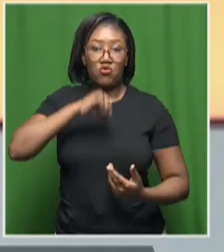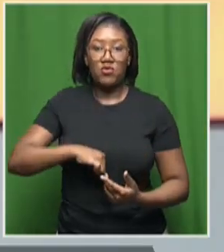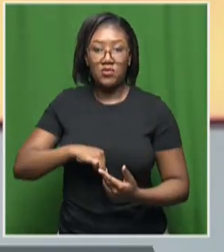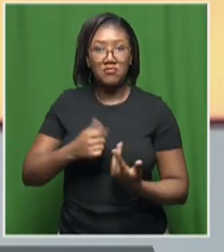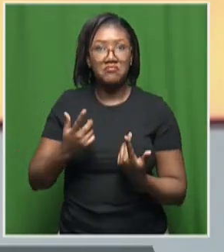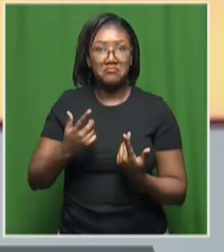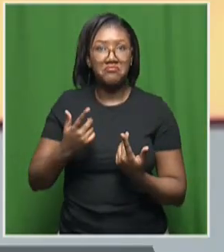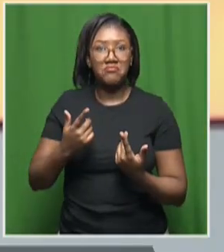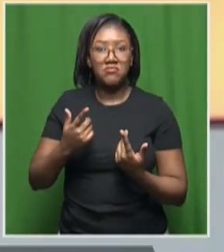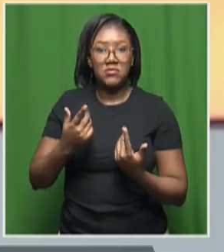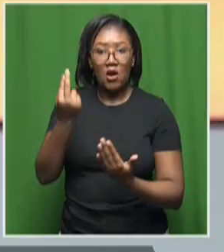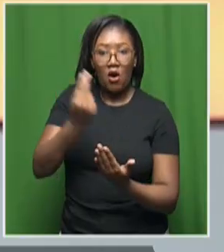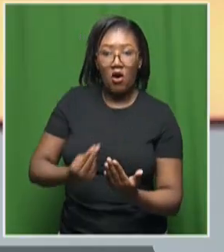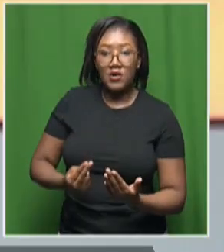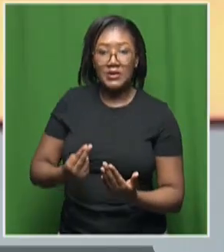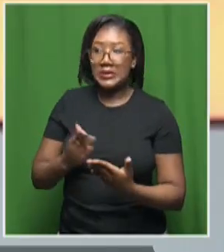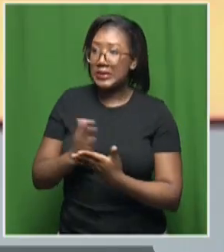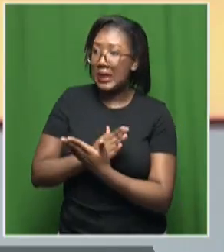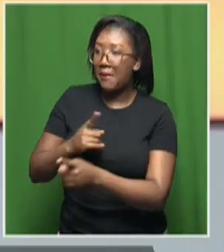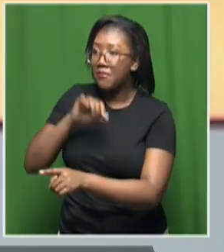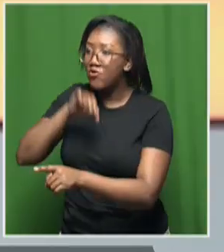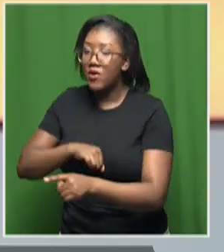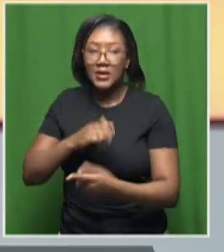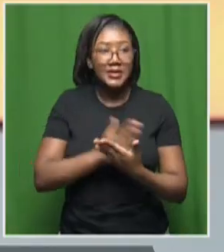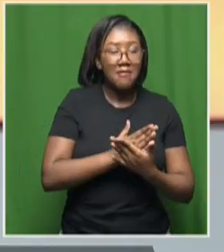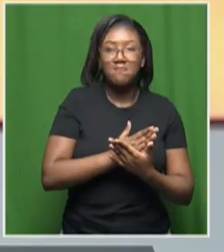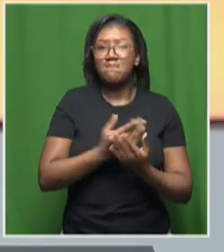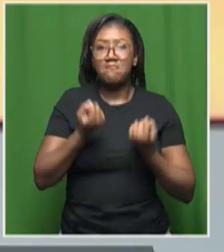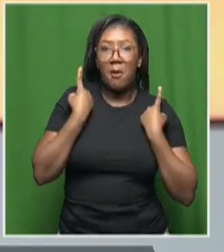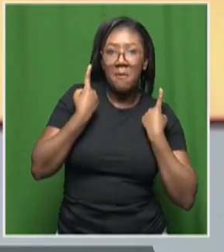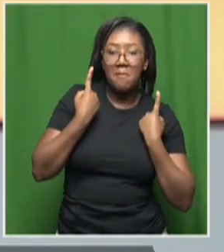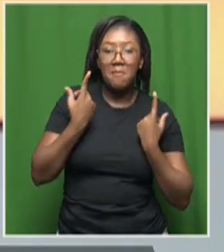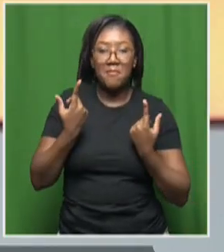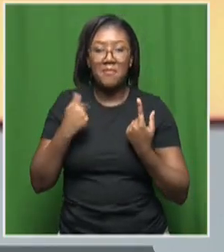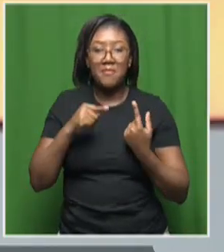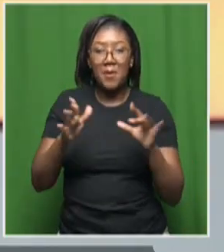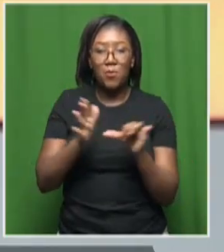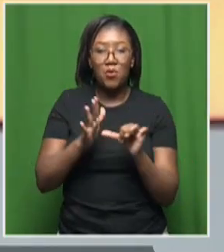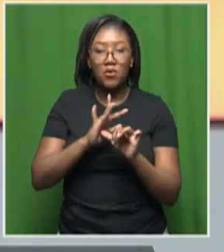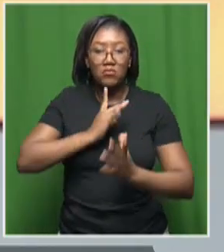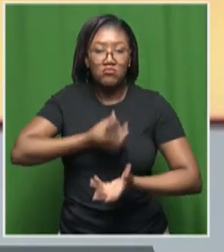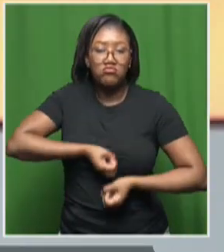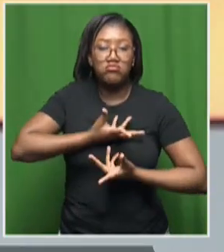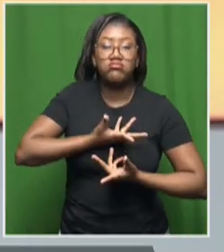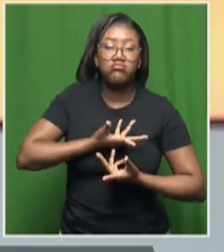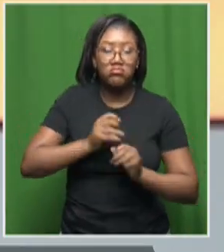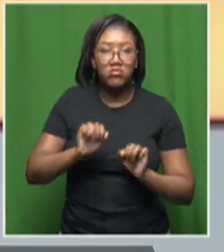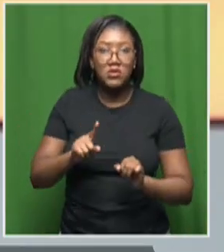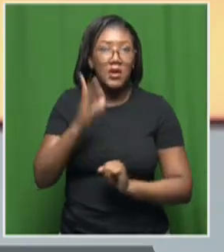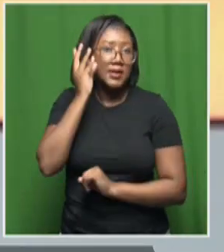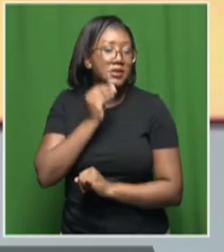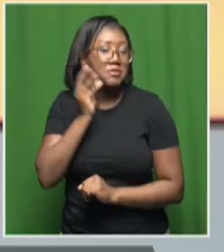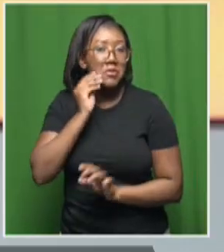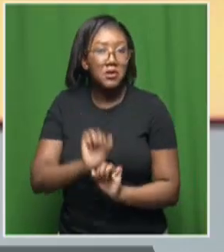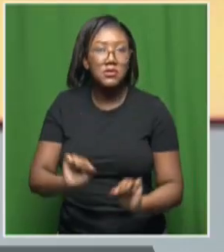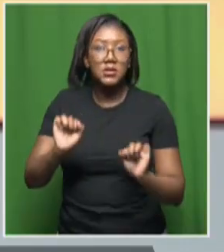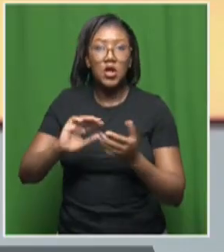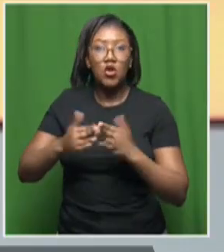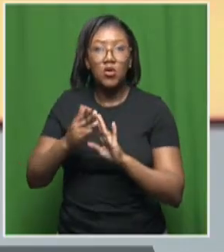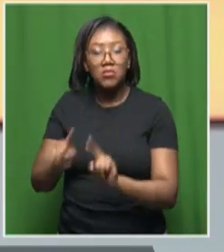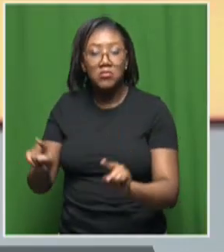is subject to debate as well, but obviously that essence comes from the rawness and the lived experience that from you and your